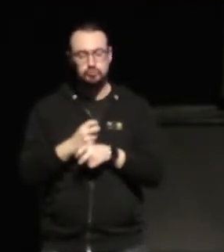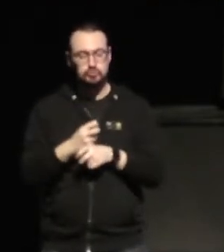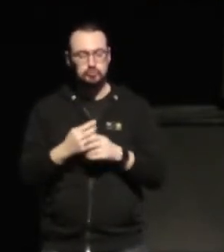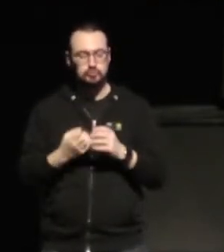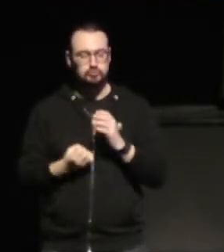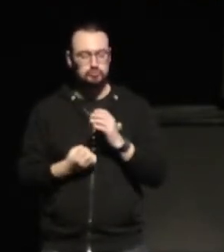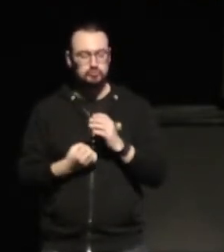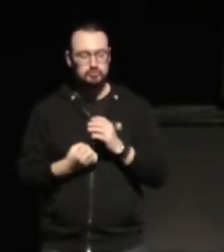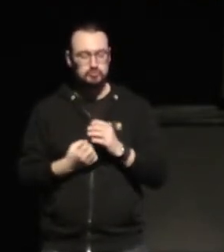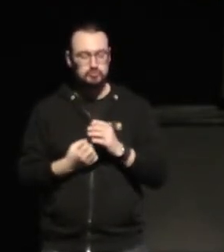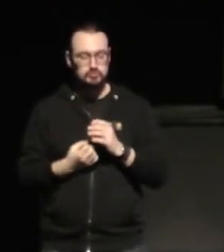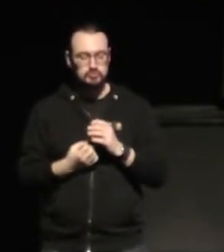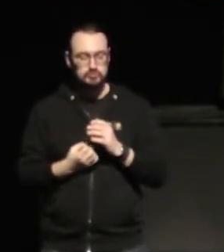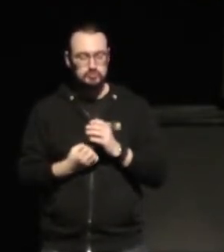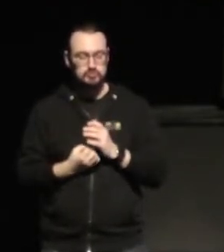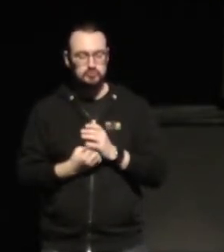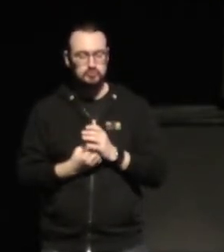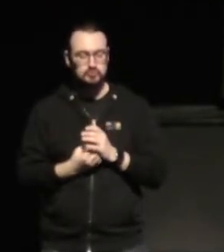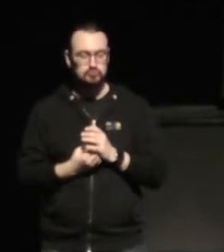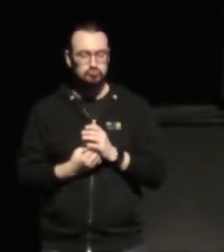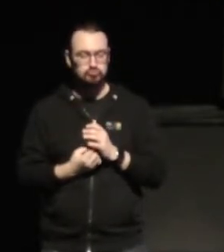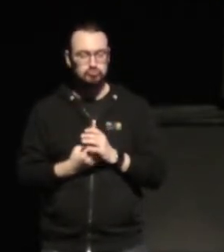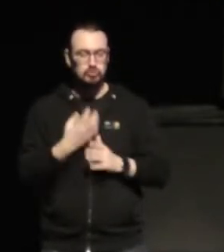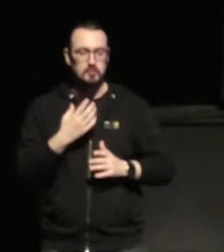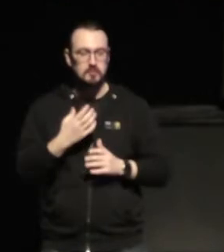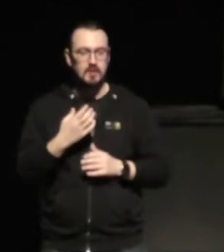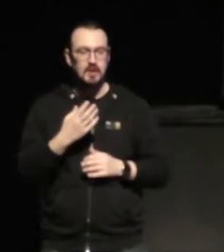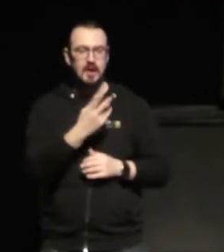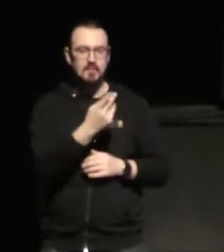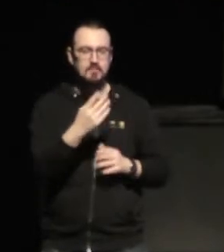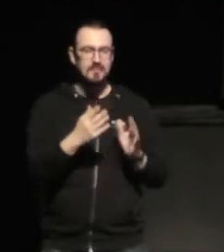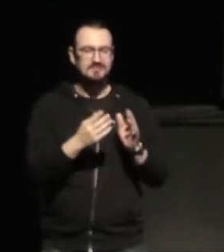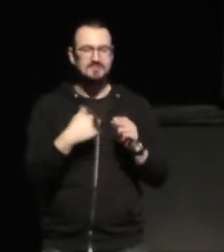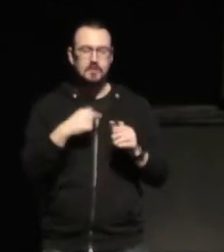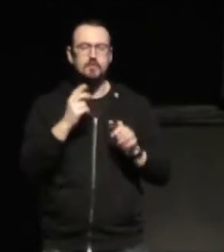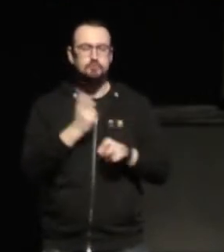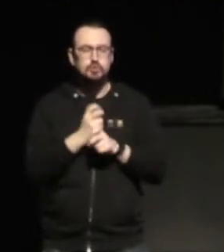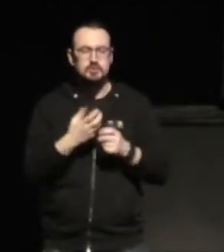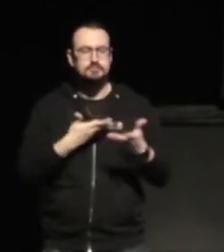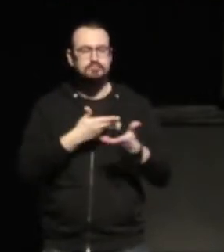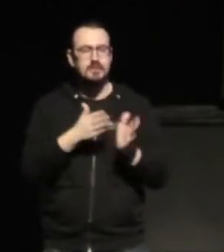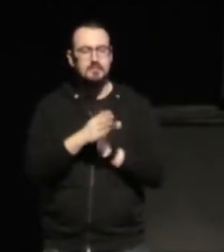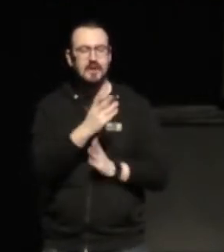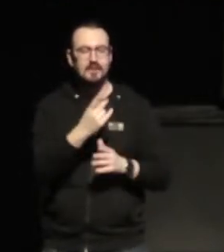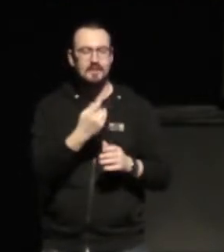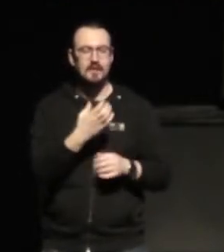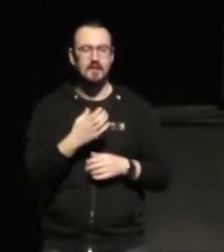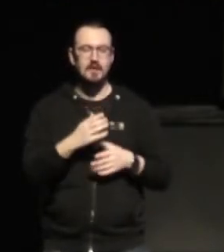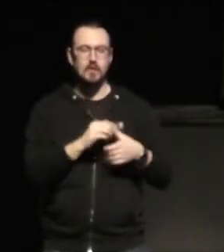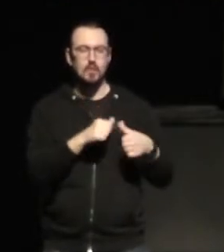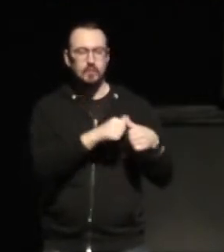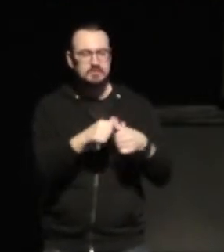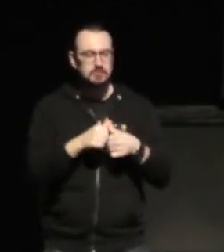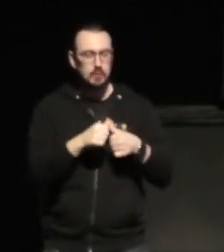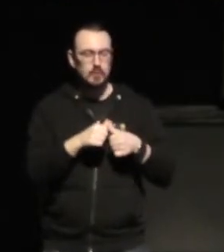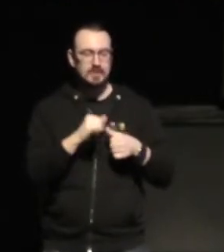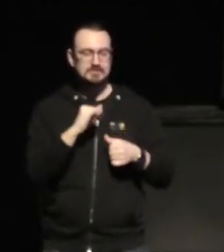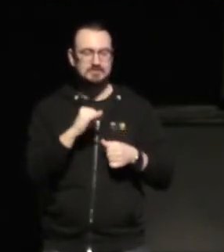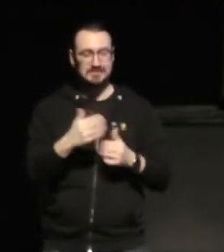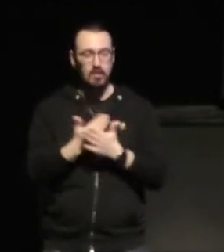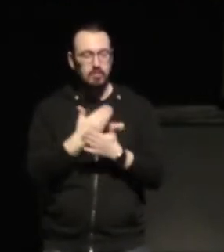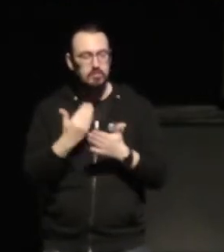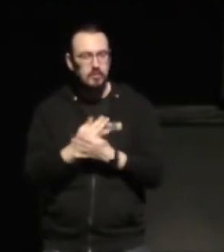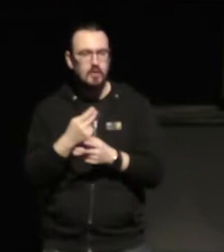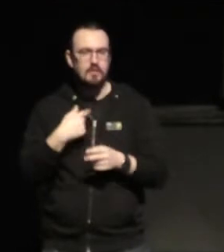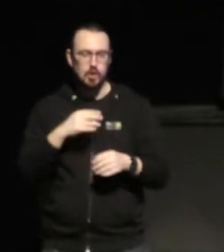another civil society organizations in Mozambique. We have platforms, and we